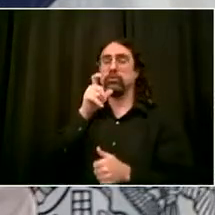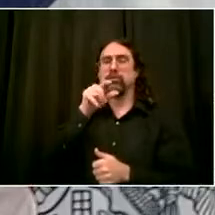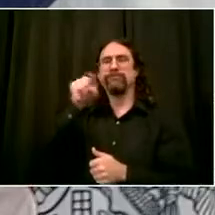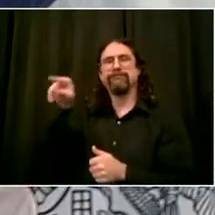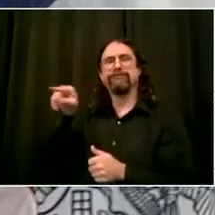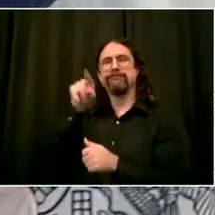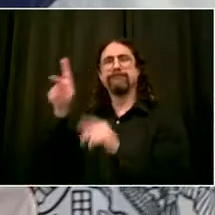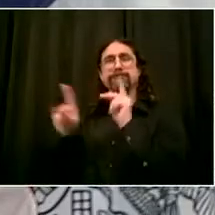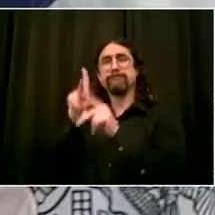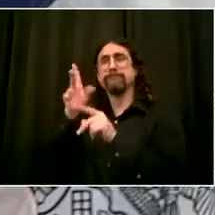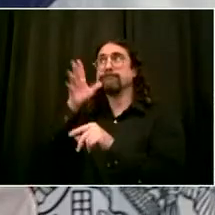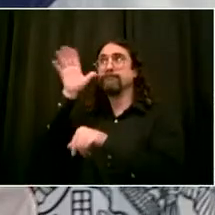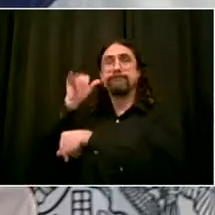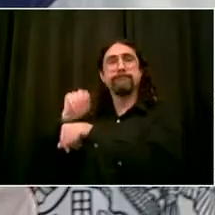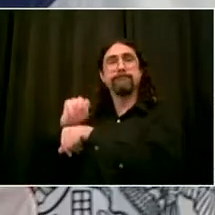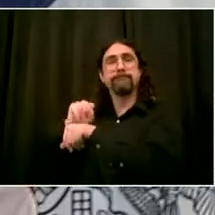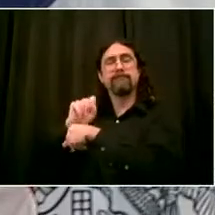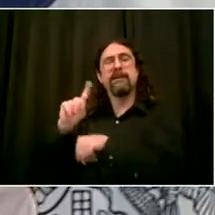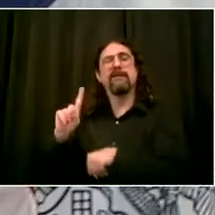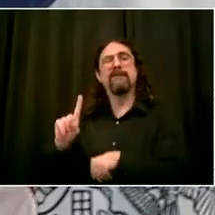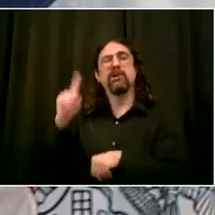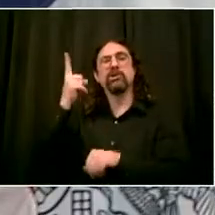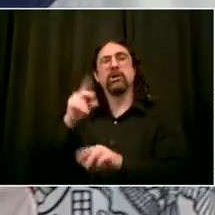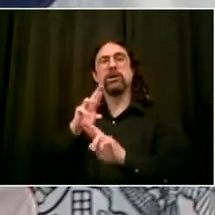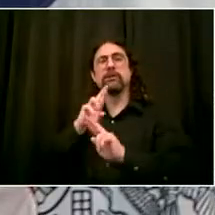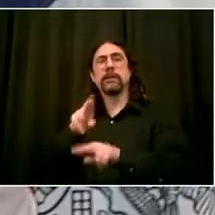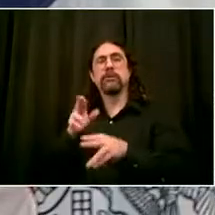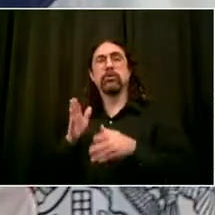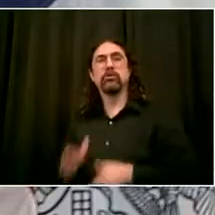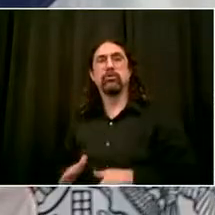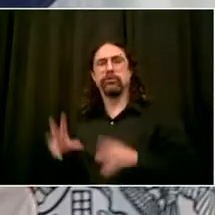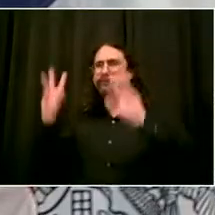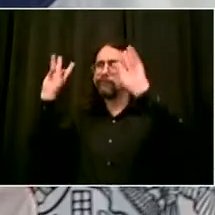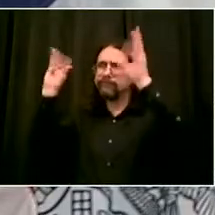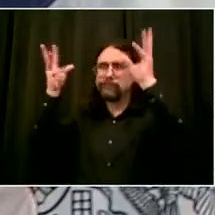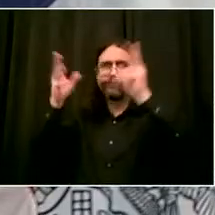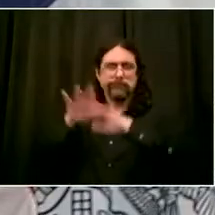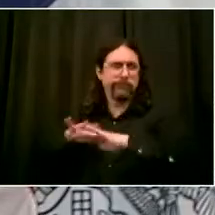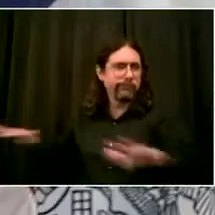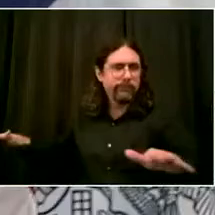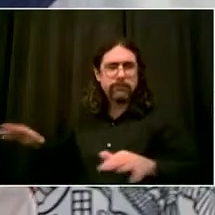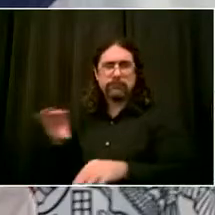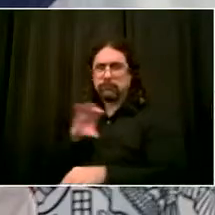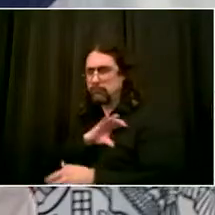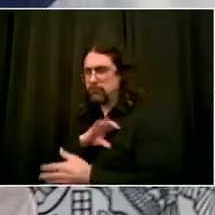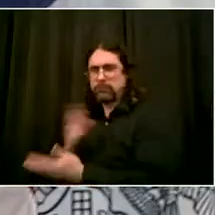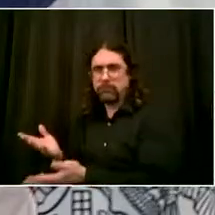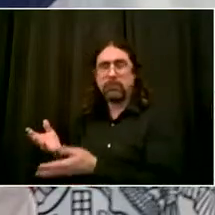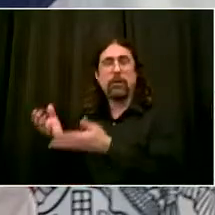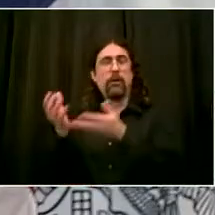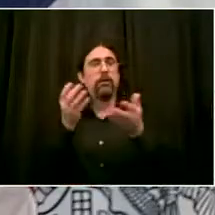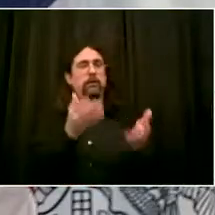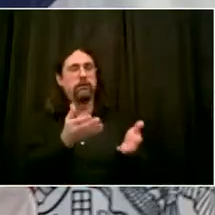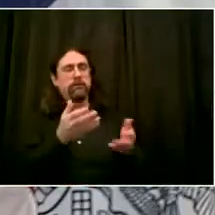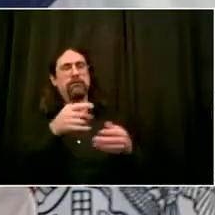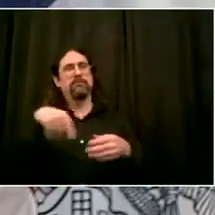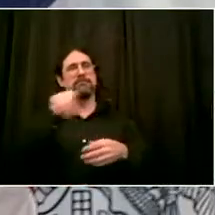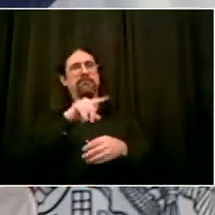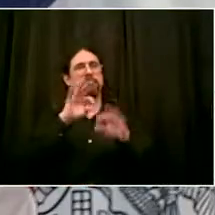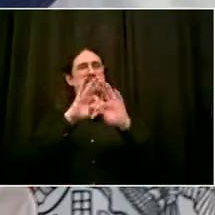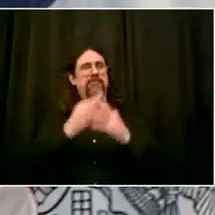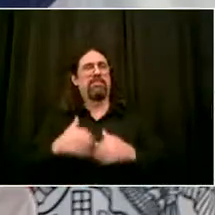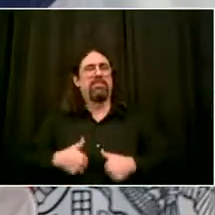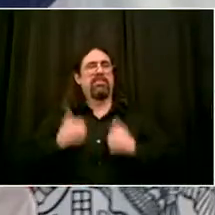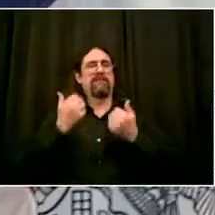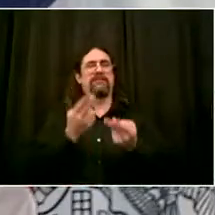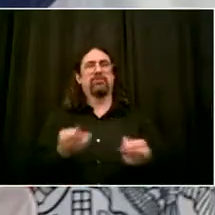regional enrichment centers were going to be a lot more full than they were as you know uh never saw the kind of enrollment we expected we ended